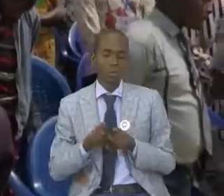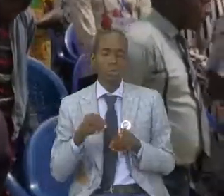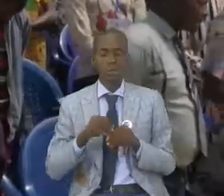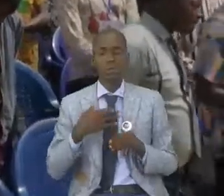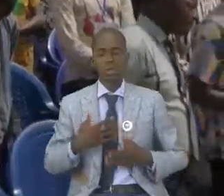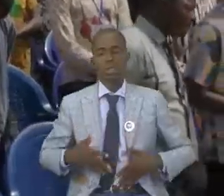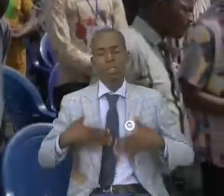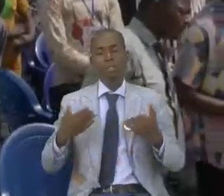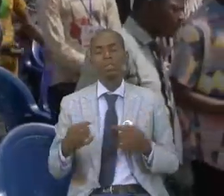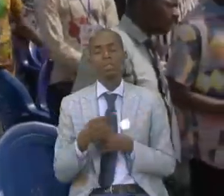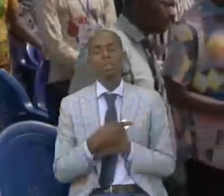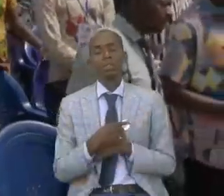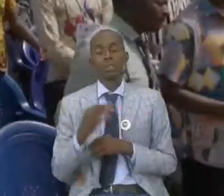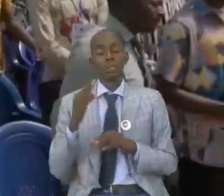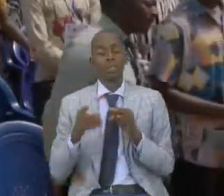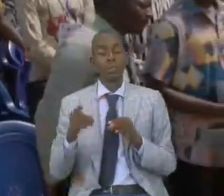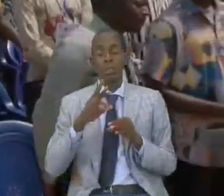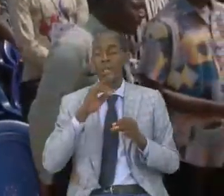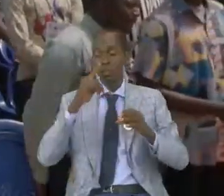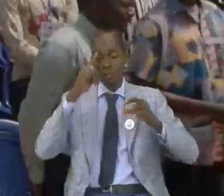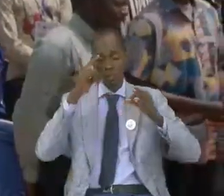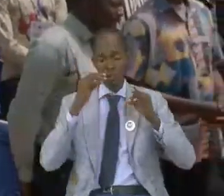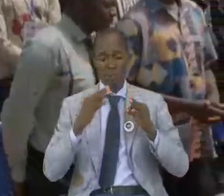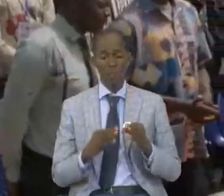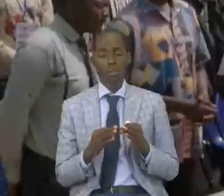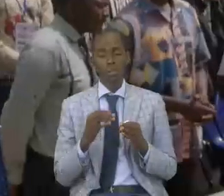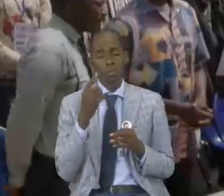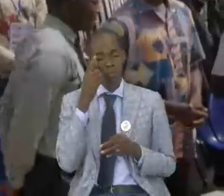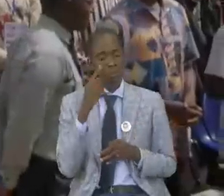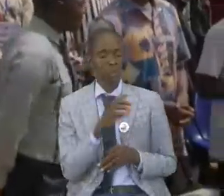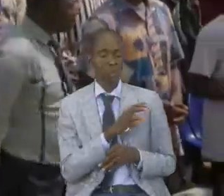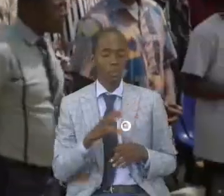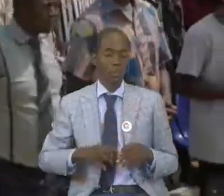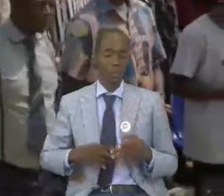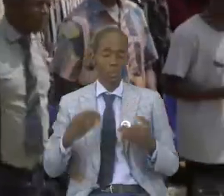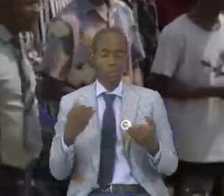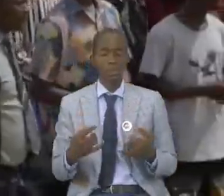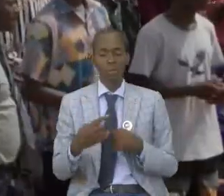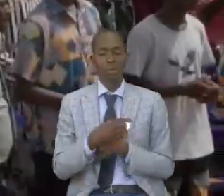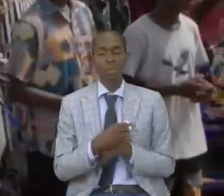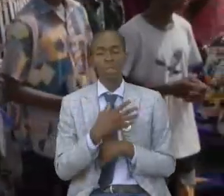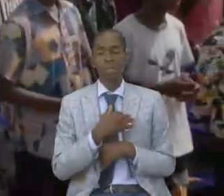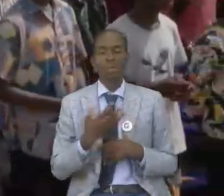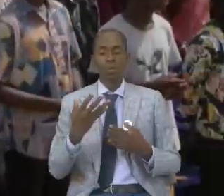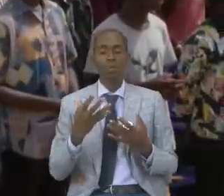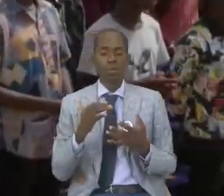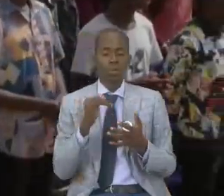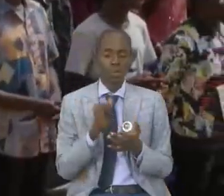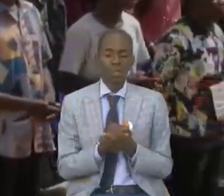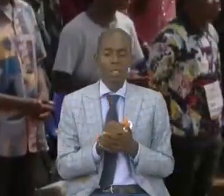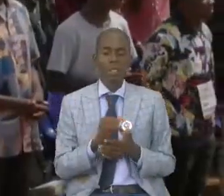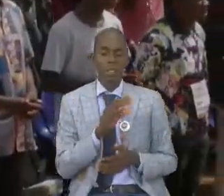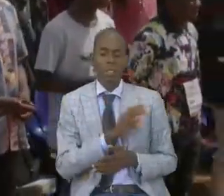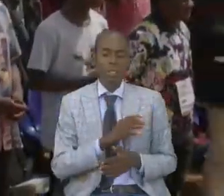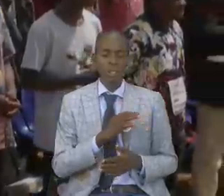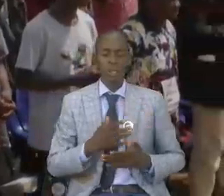If you are taking that decision today, and you want that foundation to be laid in your life, just raise up your right hand now and say, oh